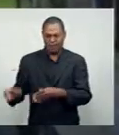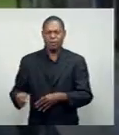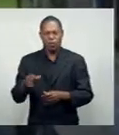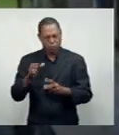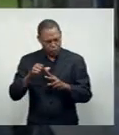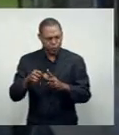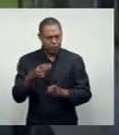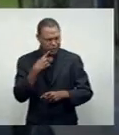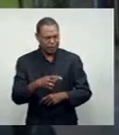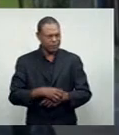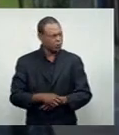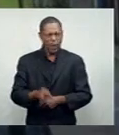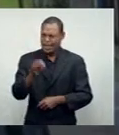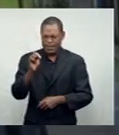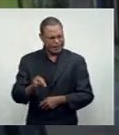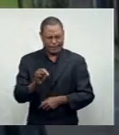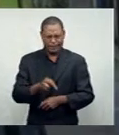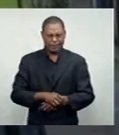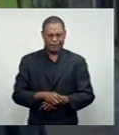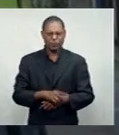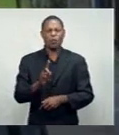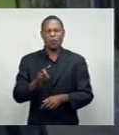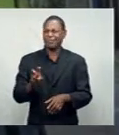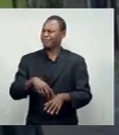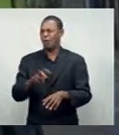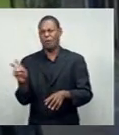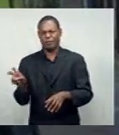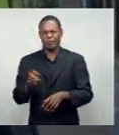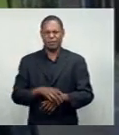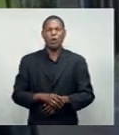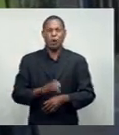need to get out of this, and it takes a